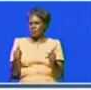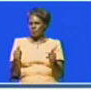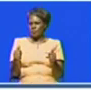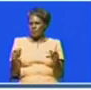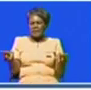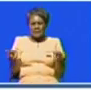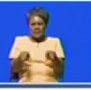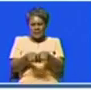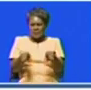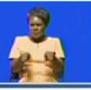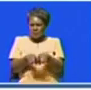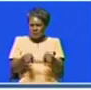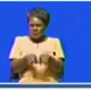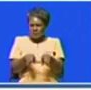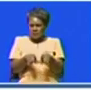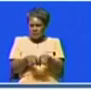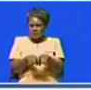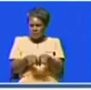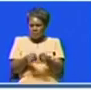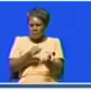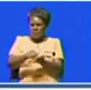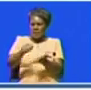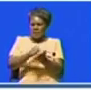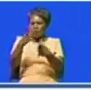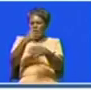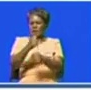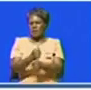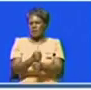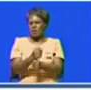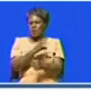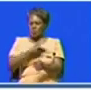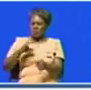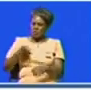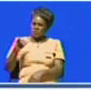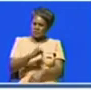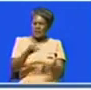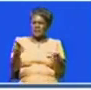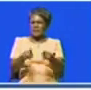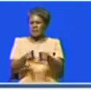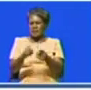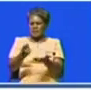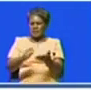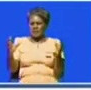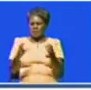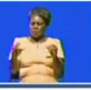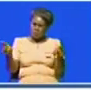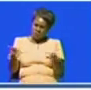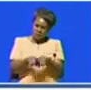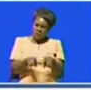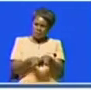going with the same printer, Al Ghurair. You know, the commission is remaining intact. The secretariat is remaining